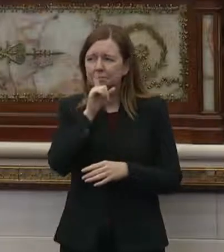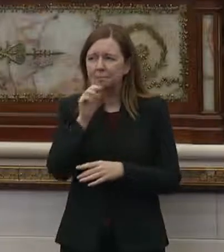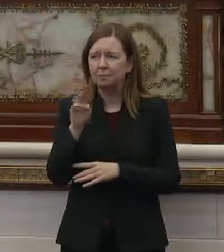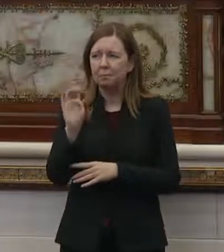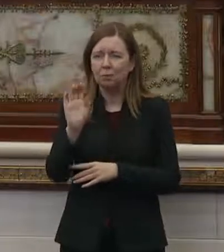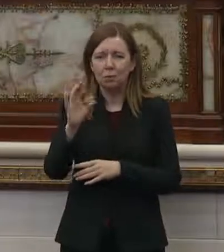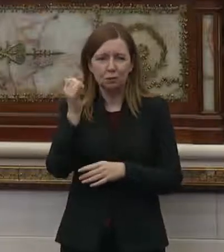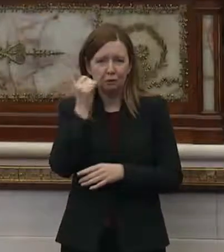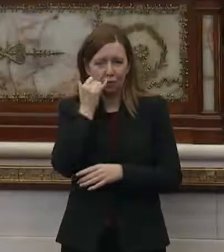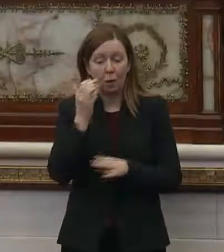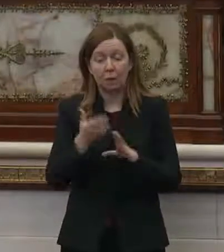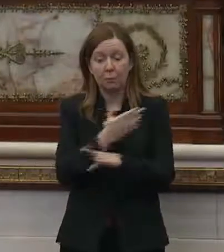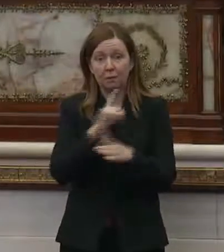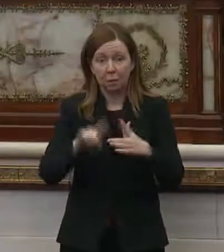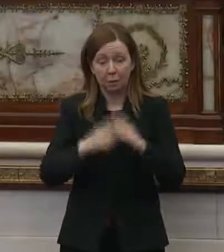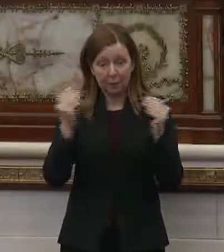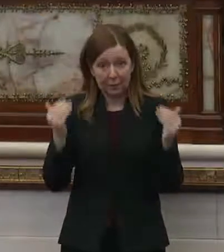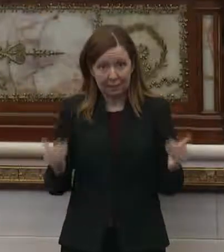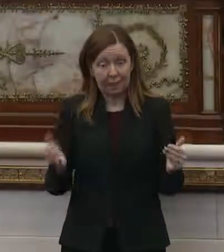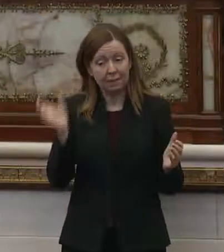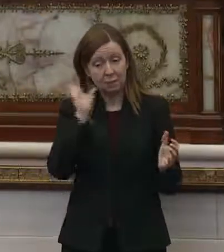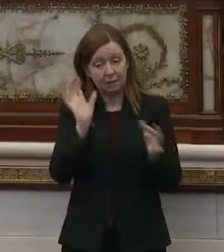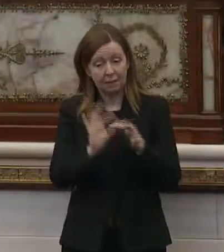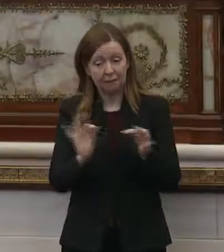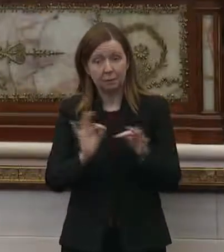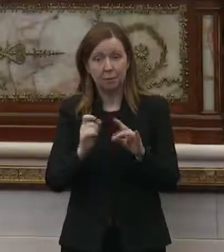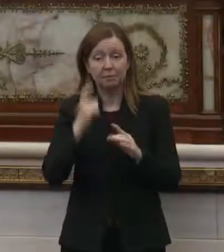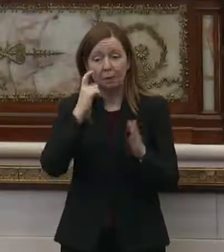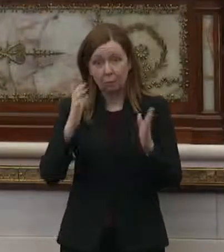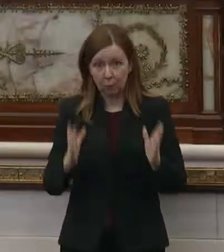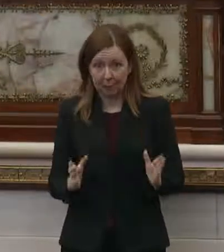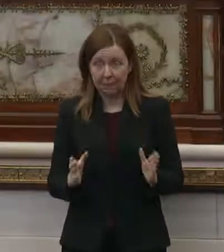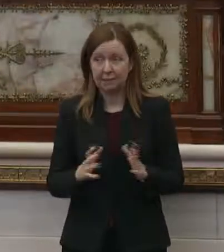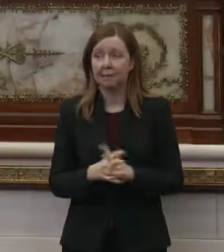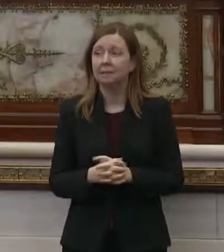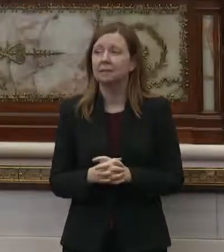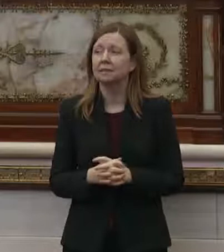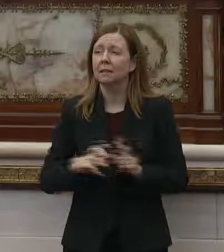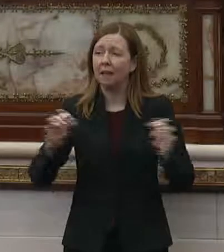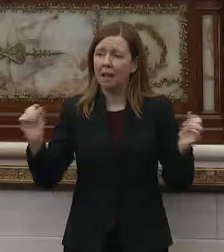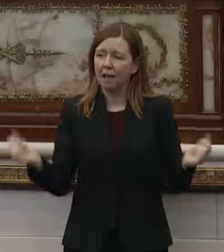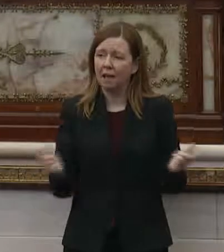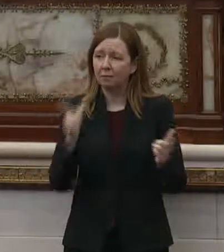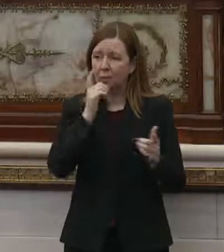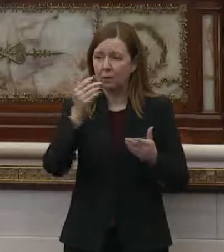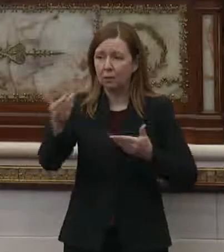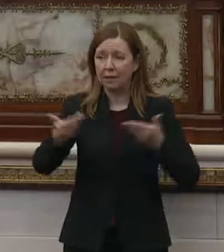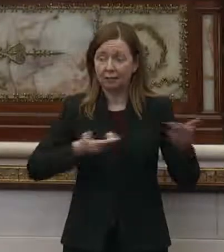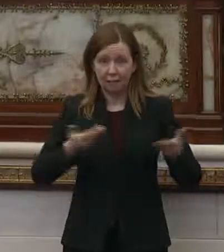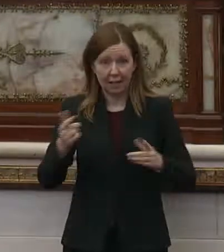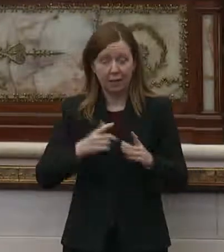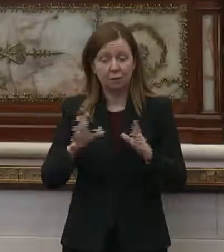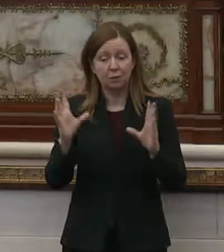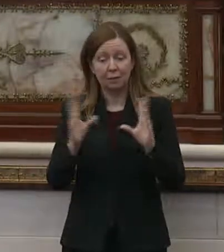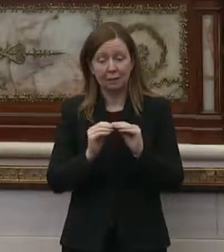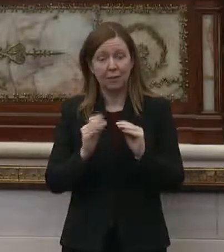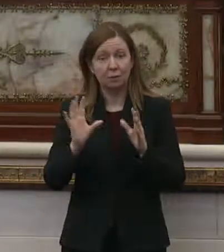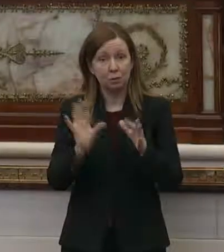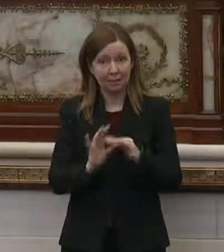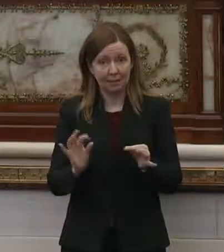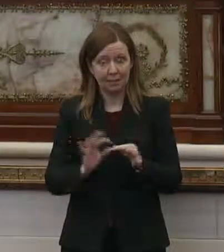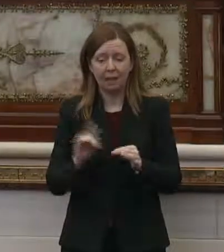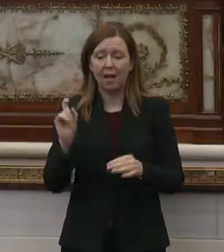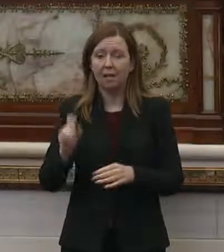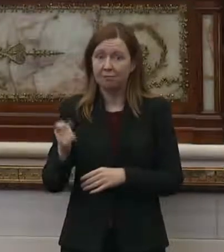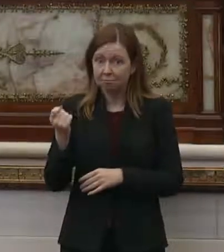you. Before we begin to hear testimony from the witnesses we have for today, everyone who has been invited to the meeting to testify should